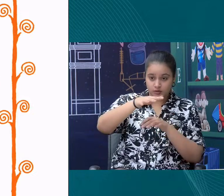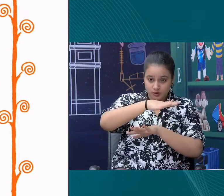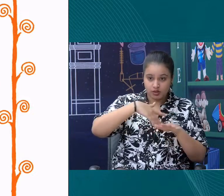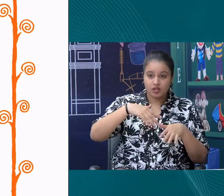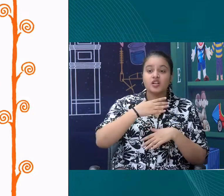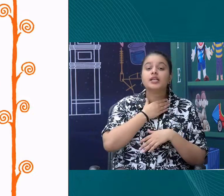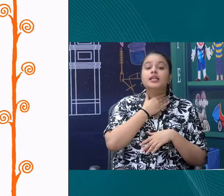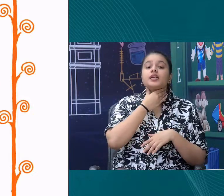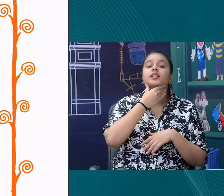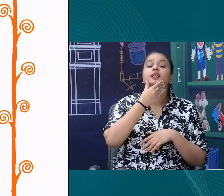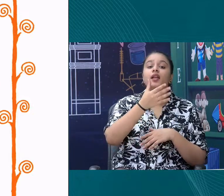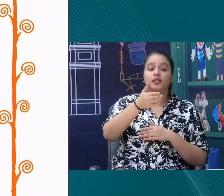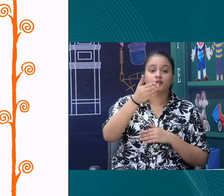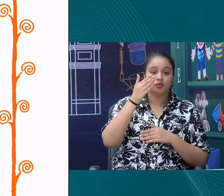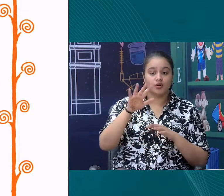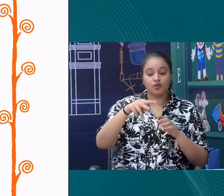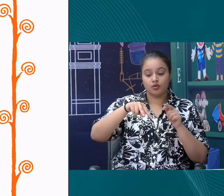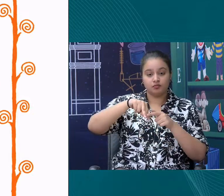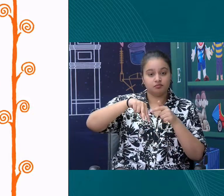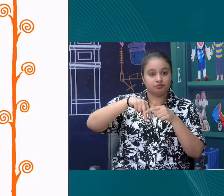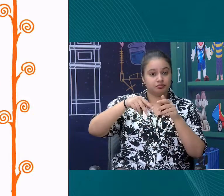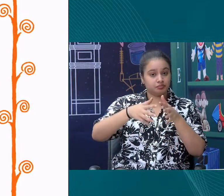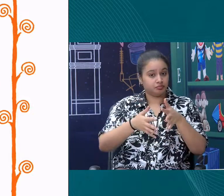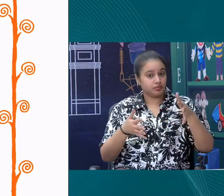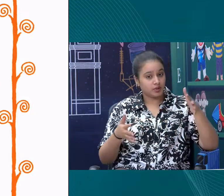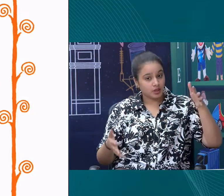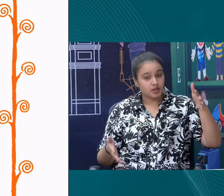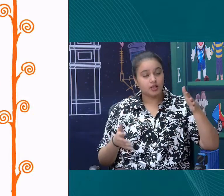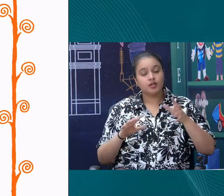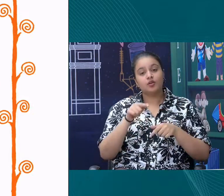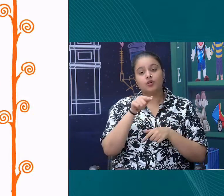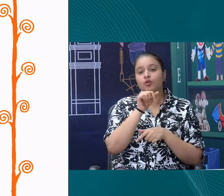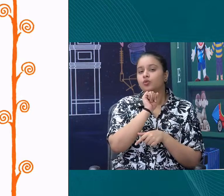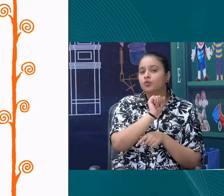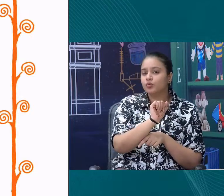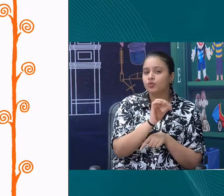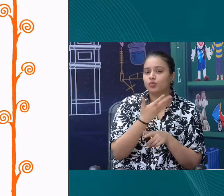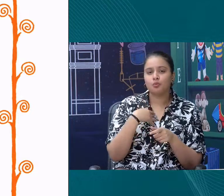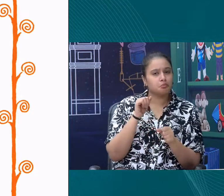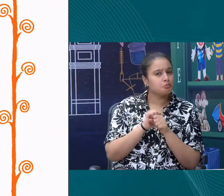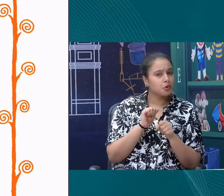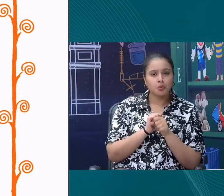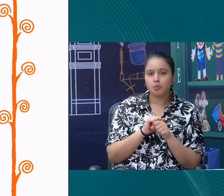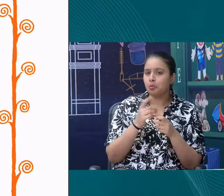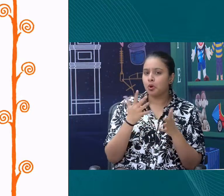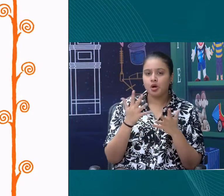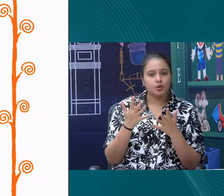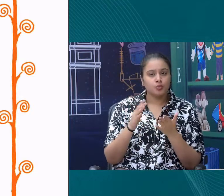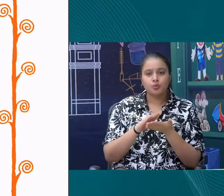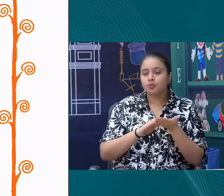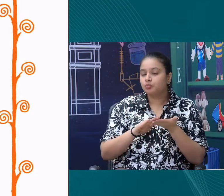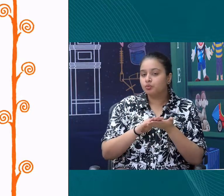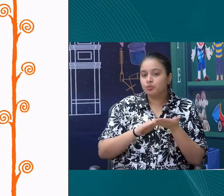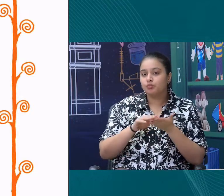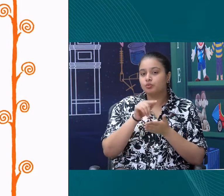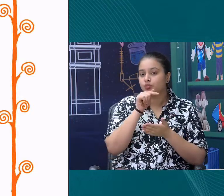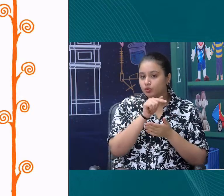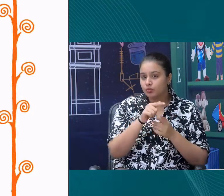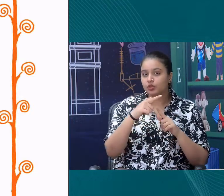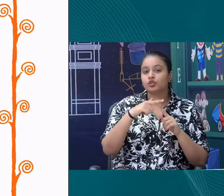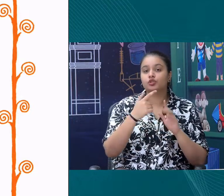neck and long legs, and he hasn't done a stroke of work since Monday morning. He won't